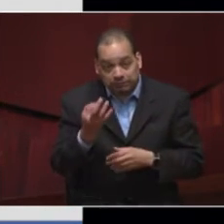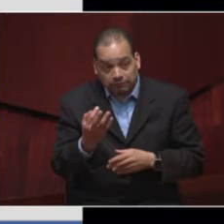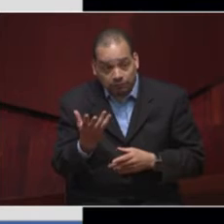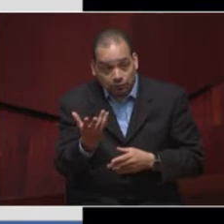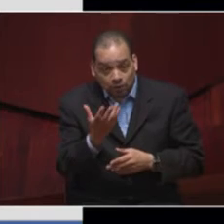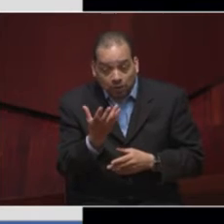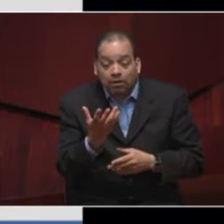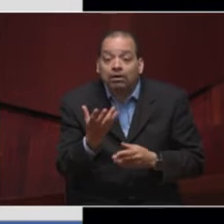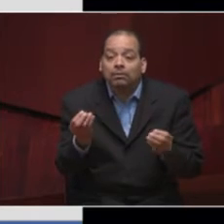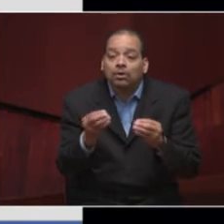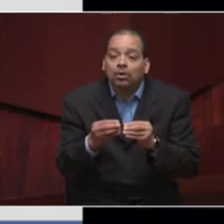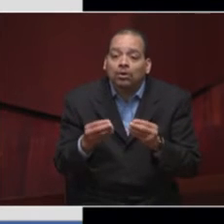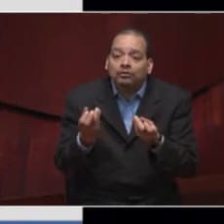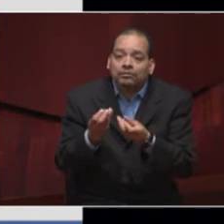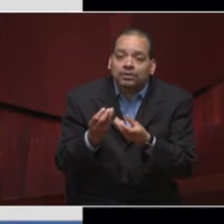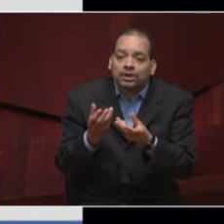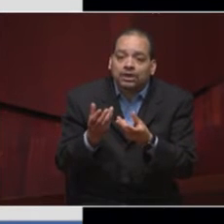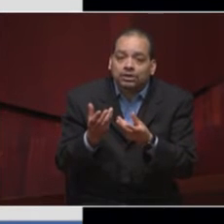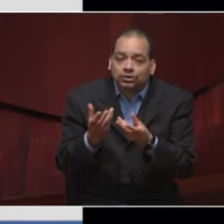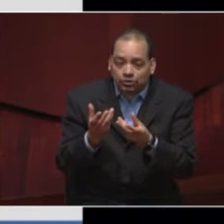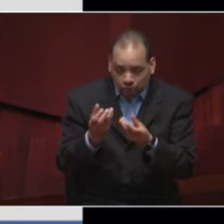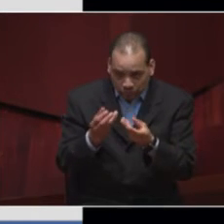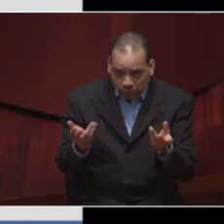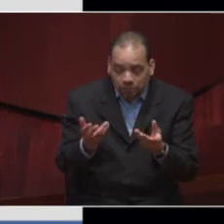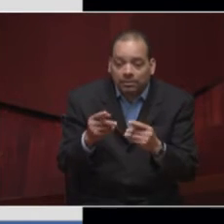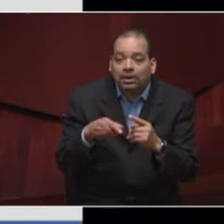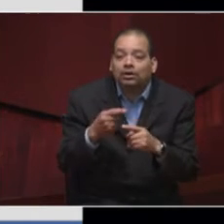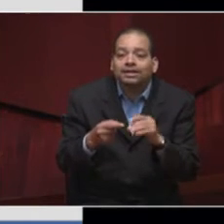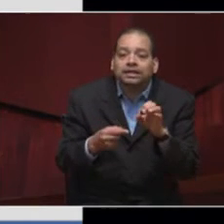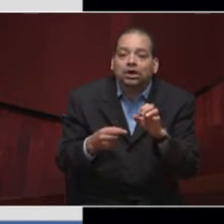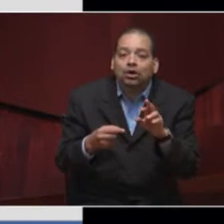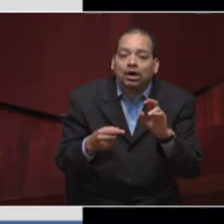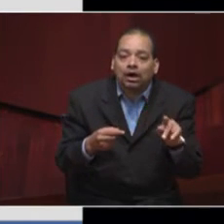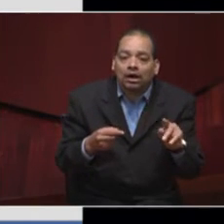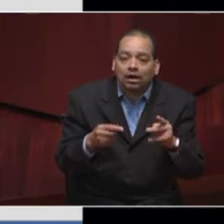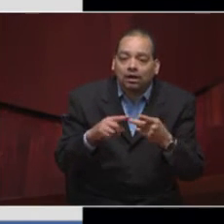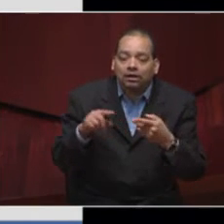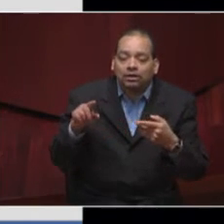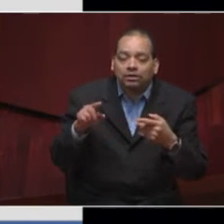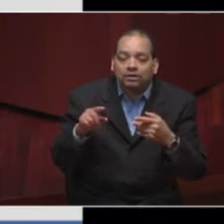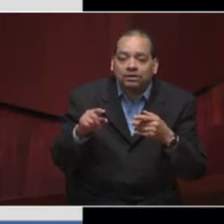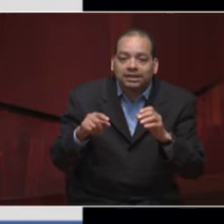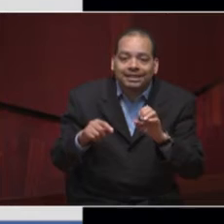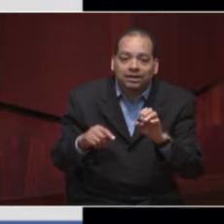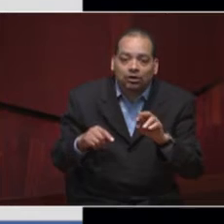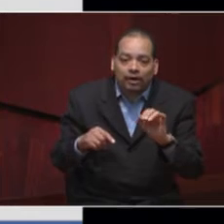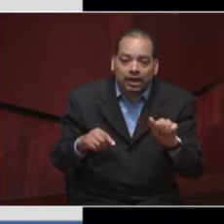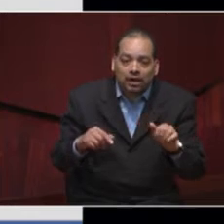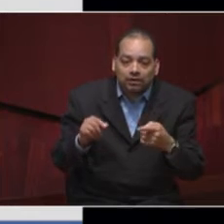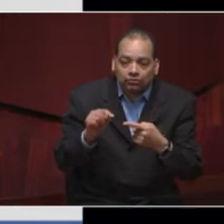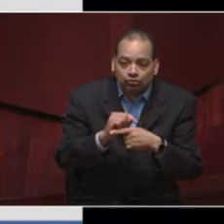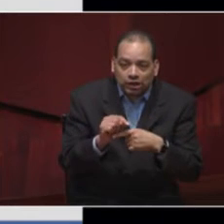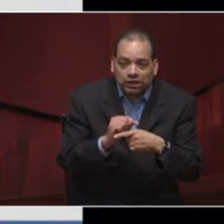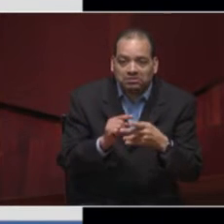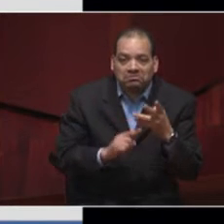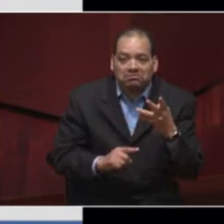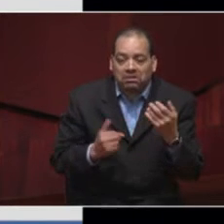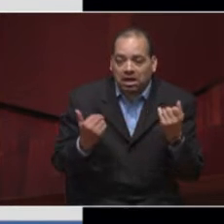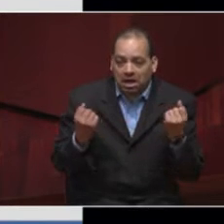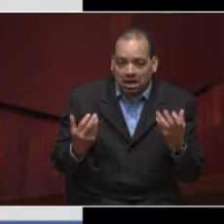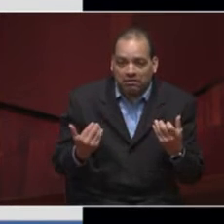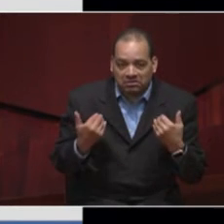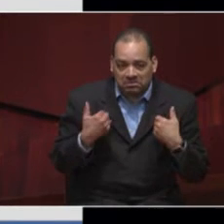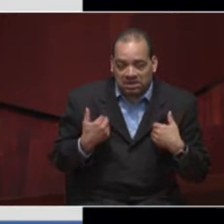or ERA contacts or links to training, there are a number of helpful resources available on NARA's